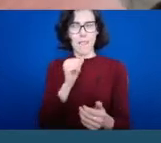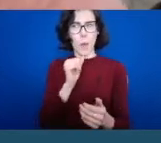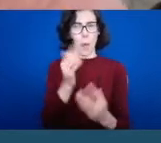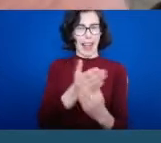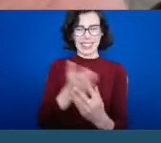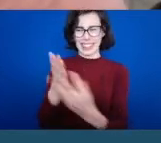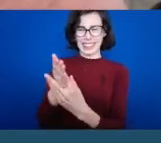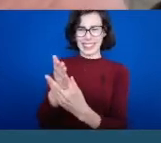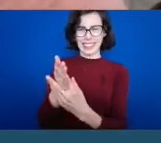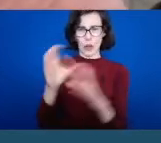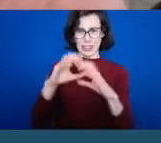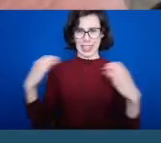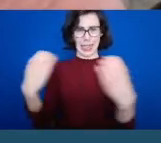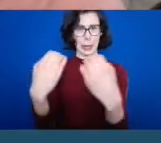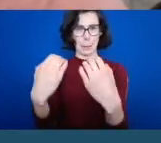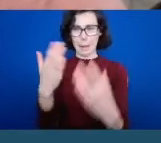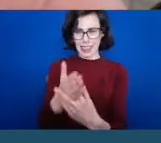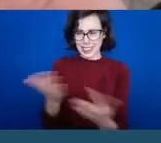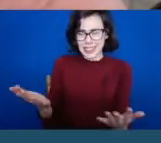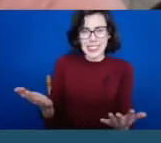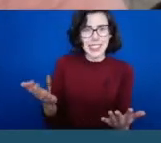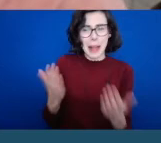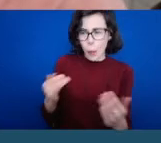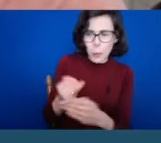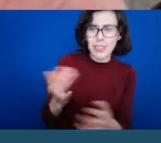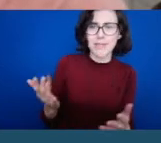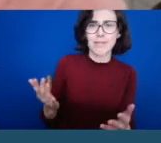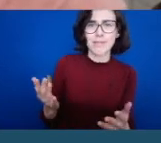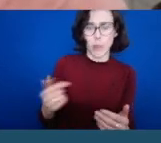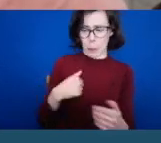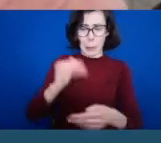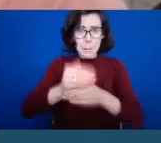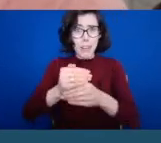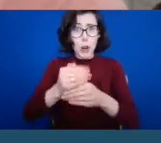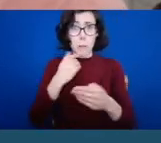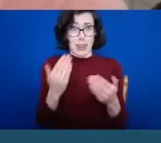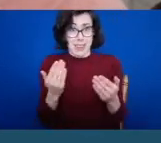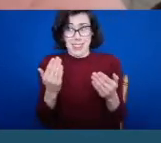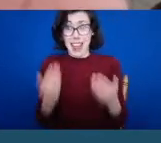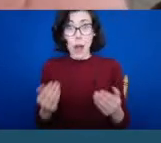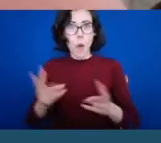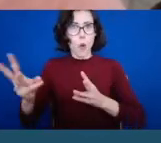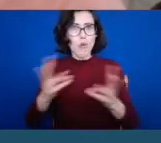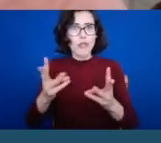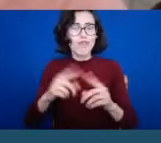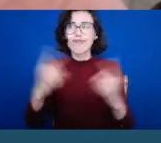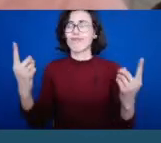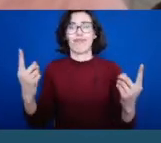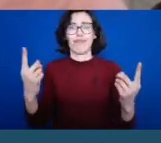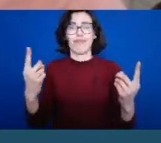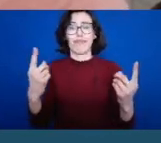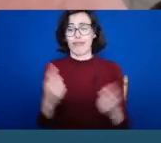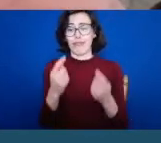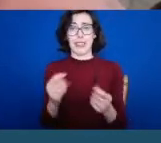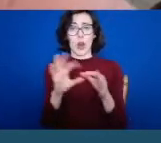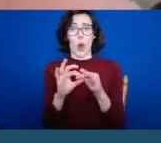And for me, that's a huge barrier. But now with kind of on the way work has kind of changed, for me, I don't have to go to stadium. I can just sit at home and watch the game and do it that